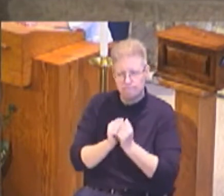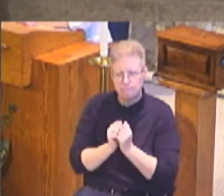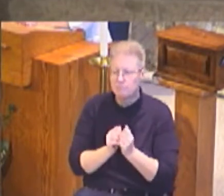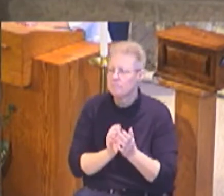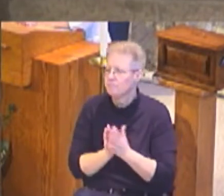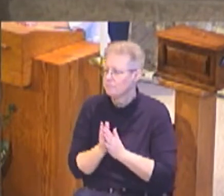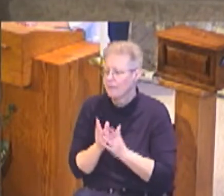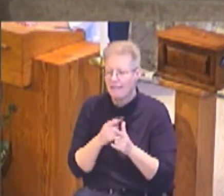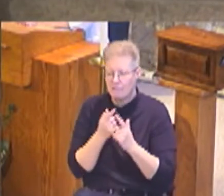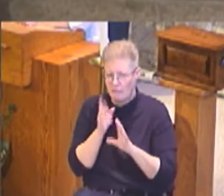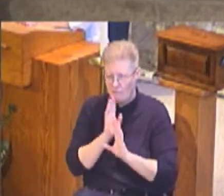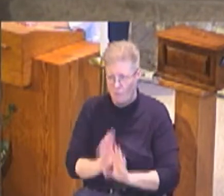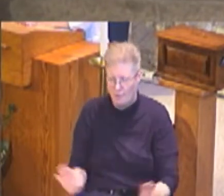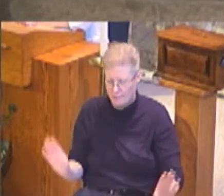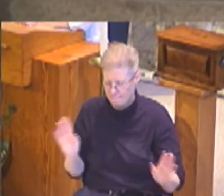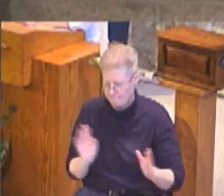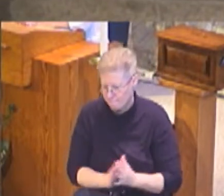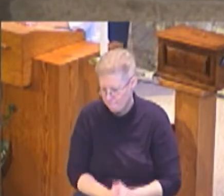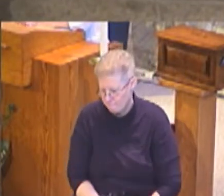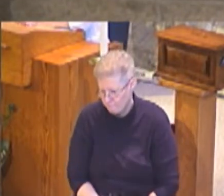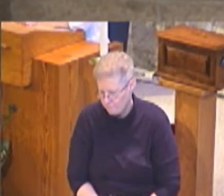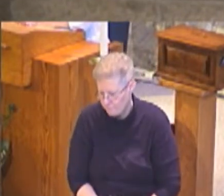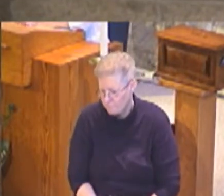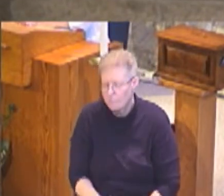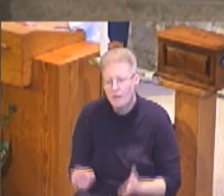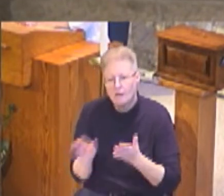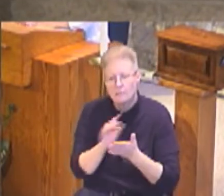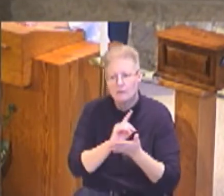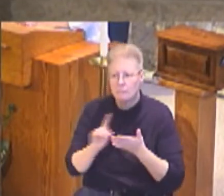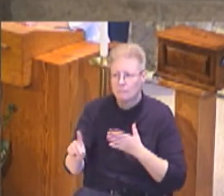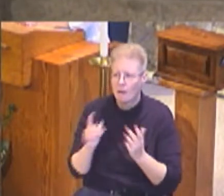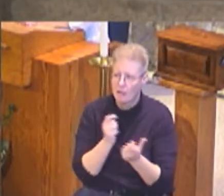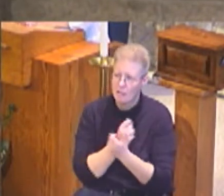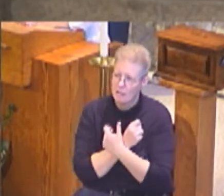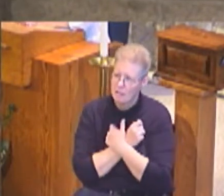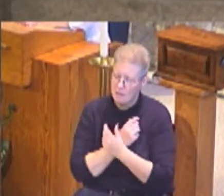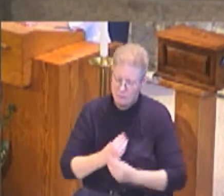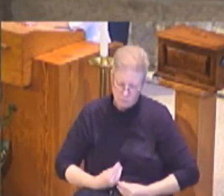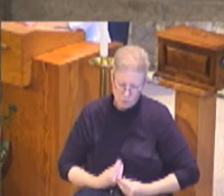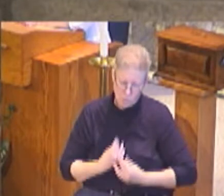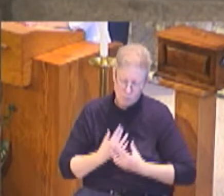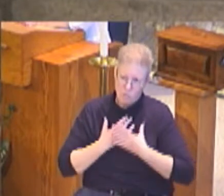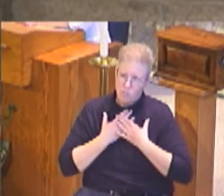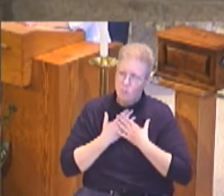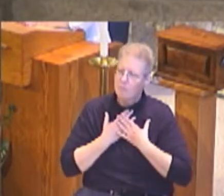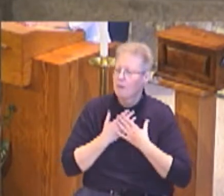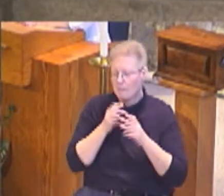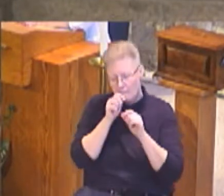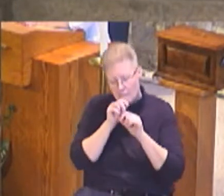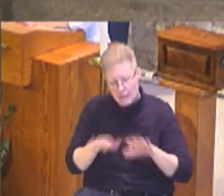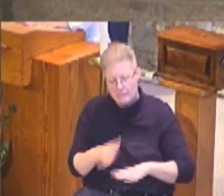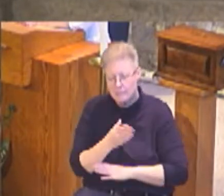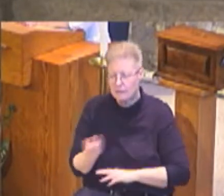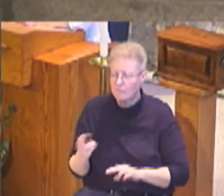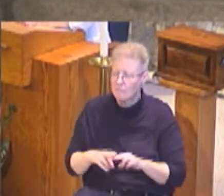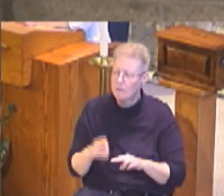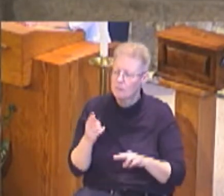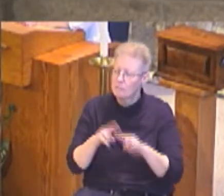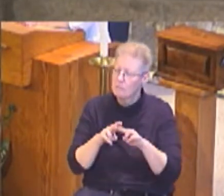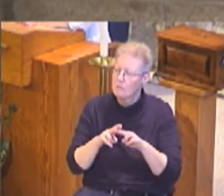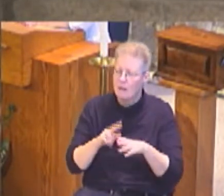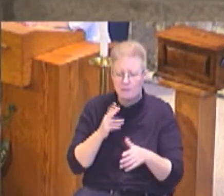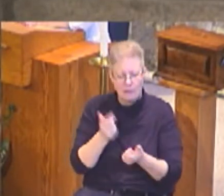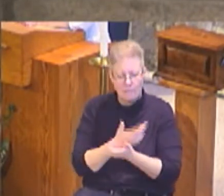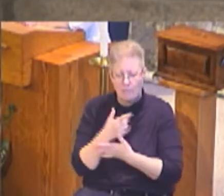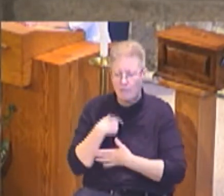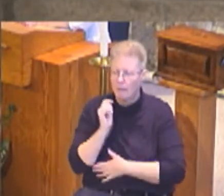and then we'll say it in silence. Divine love flowing through me blesses and multiplies all that